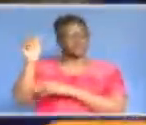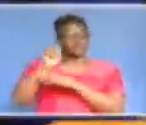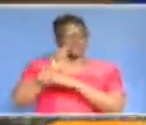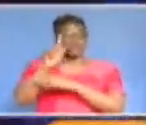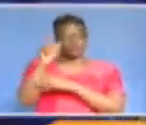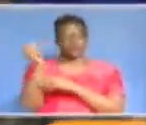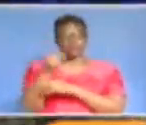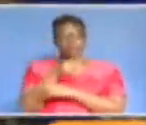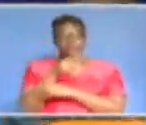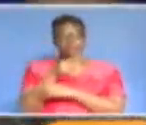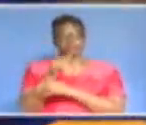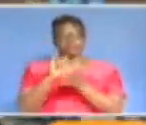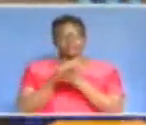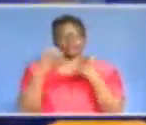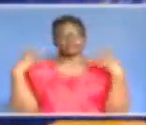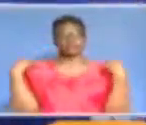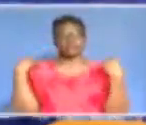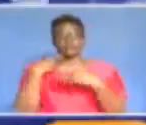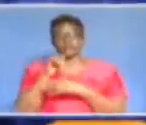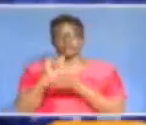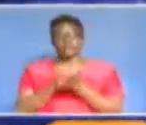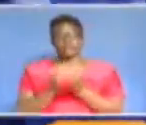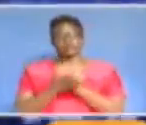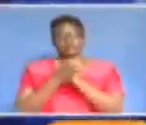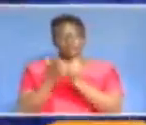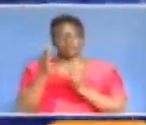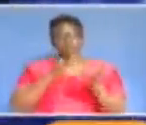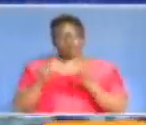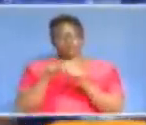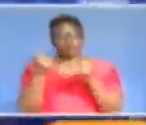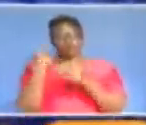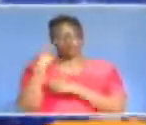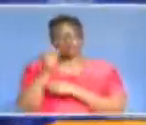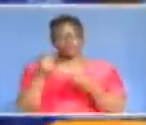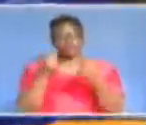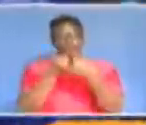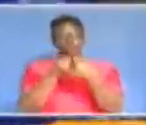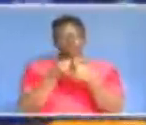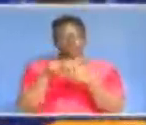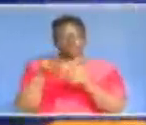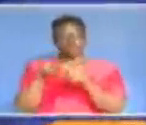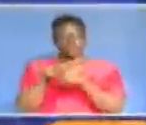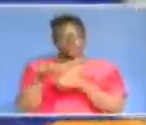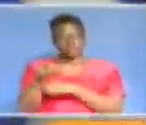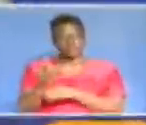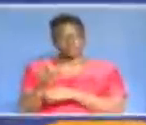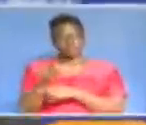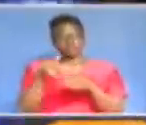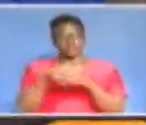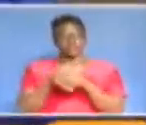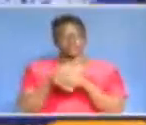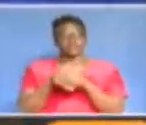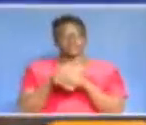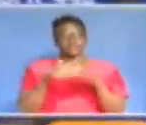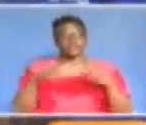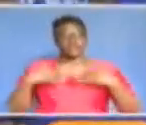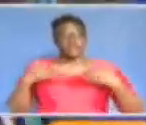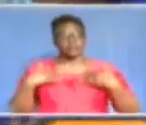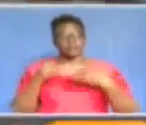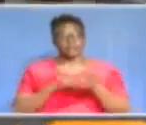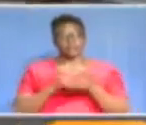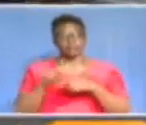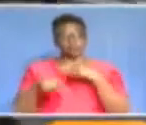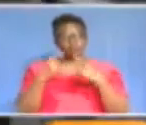whole month, an exercise she says has helped her prepare well for the bout. And she was in a bullish mood as she warned Mercado to expect a